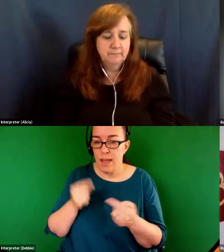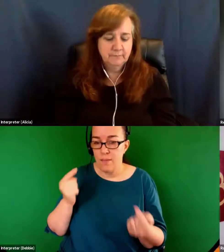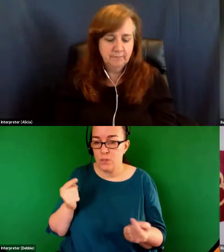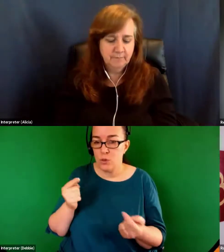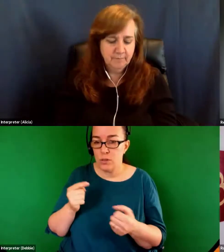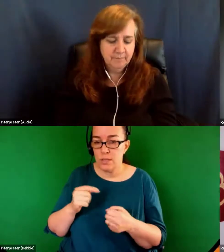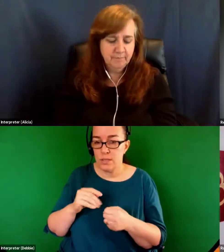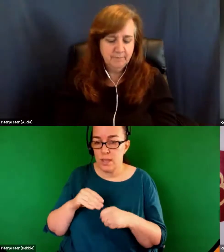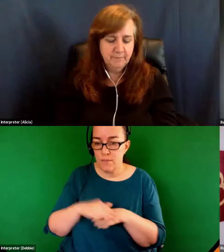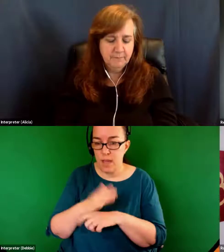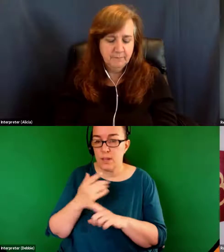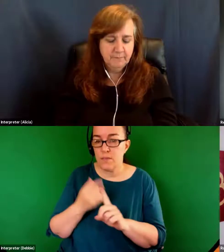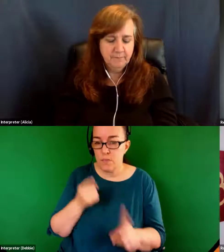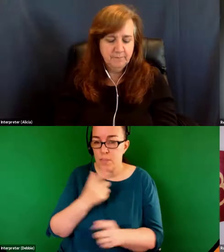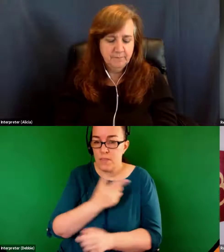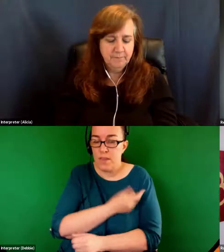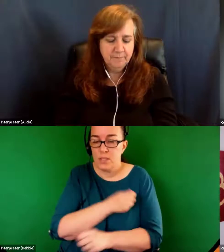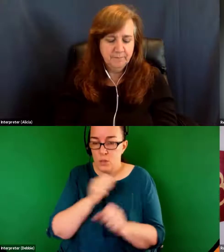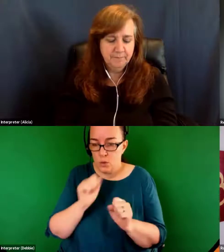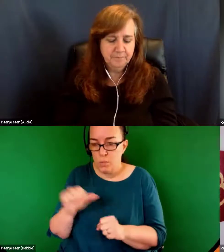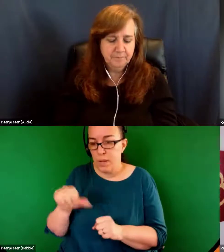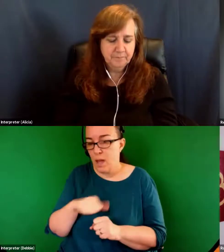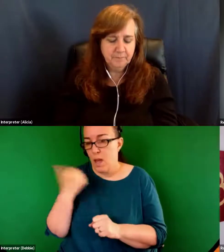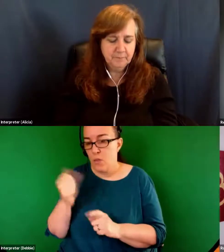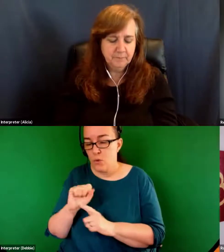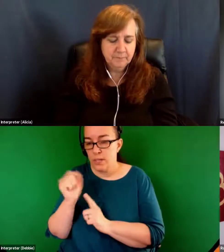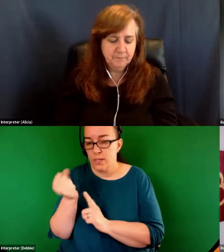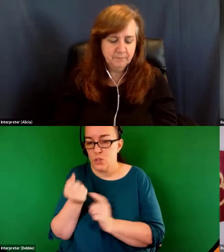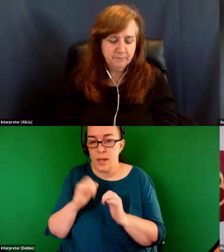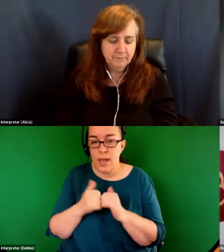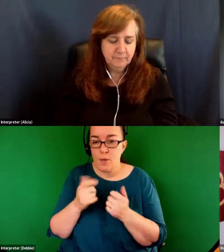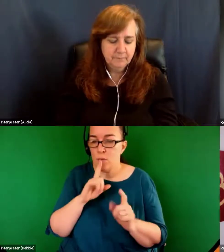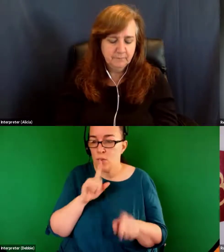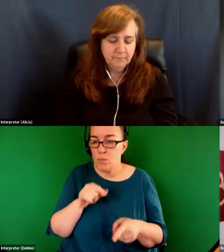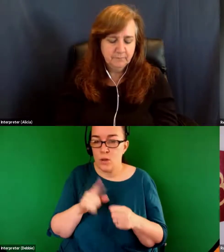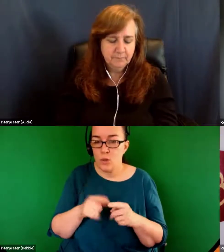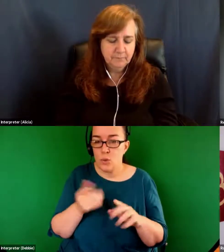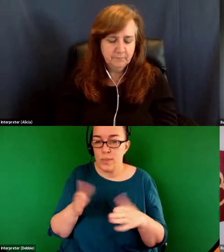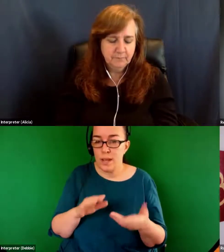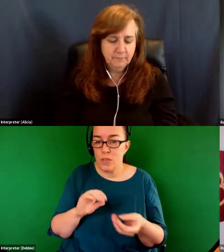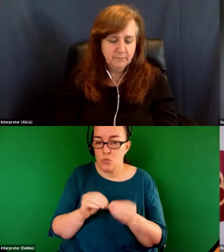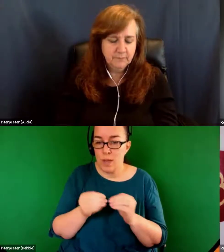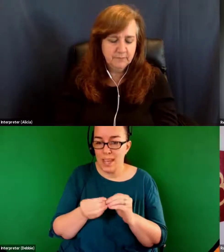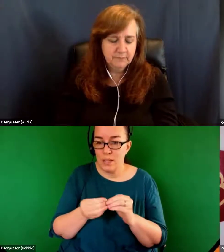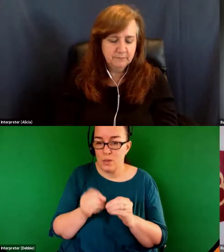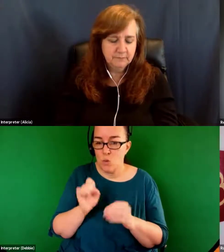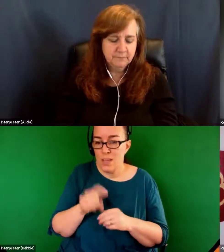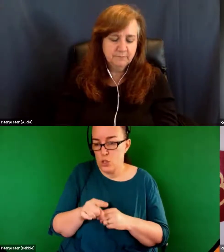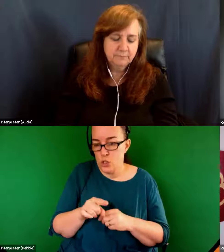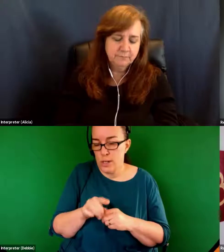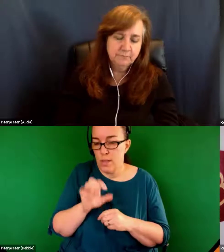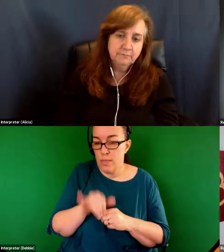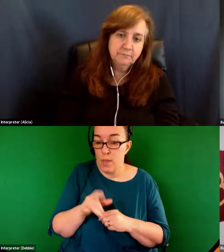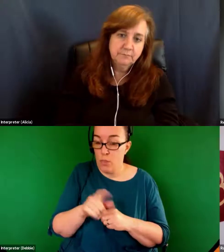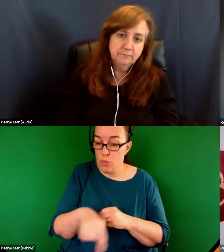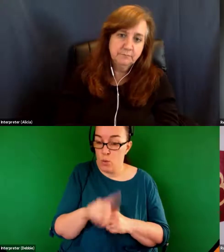to the vaccine and it could be an underlying condition, how do you respond to the death rate question that those who died did